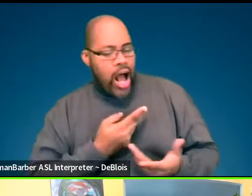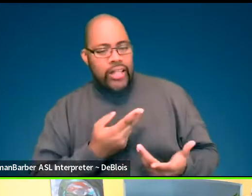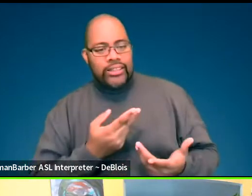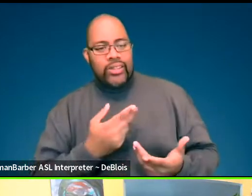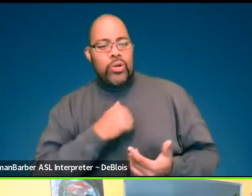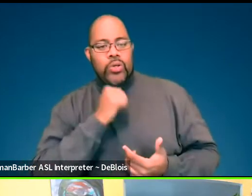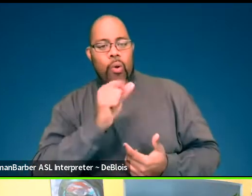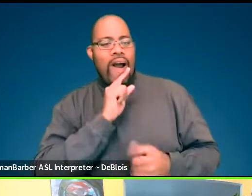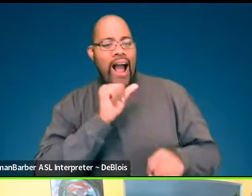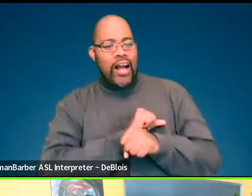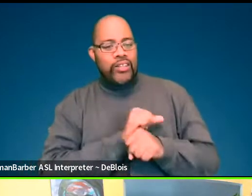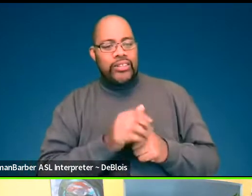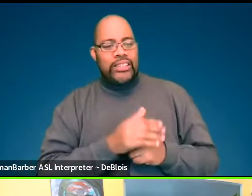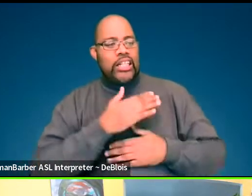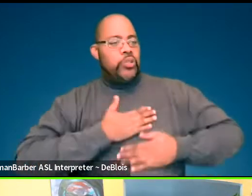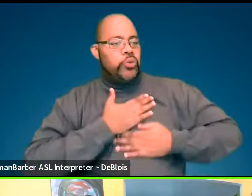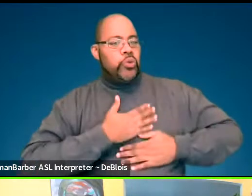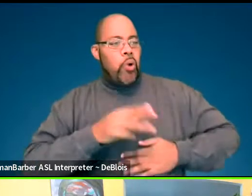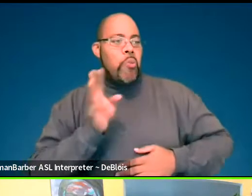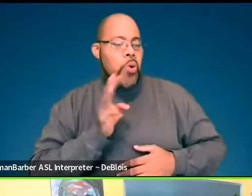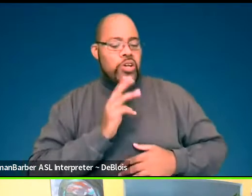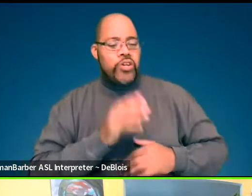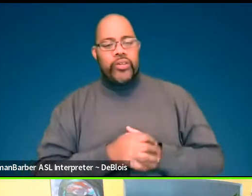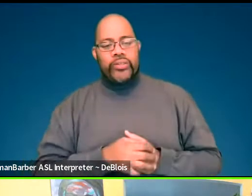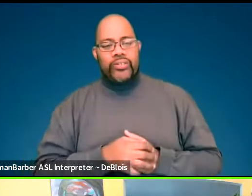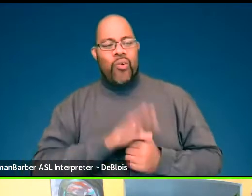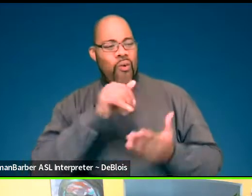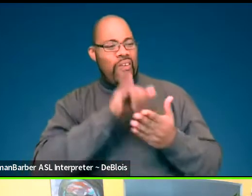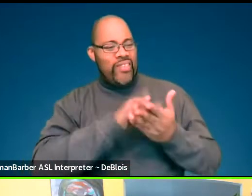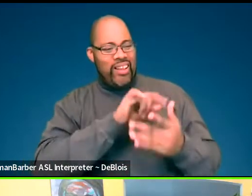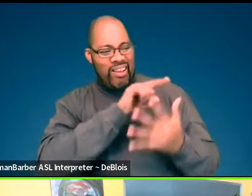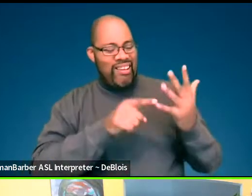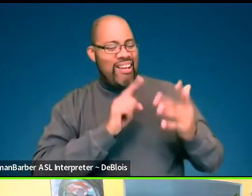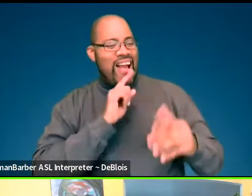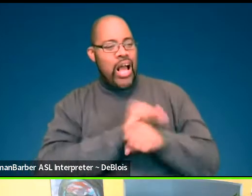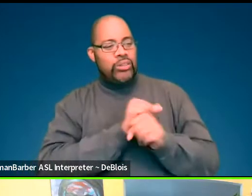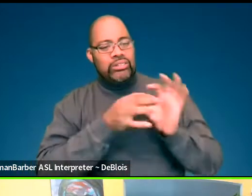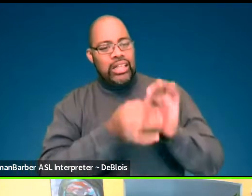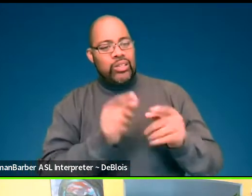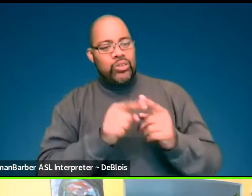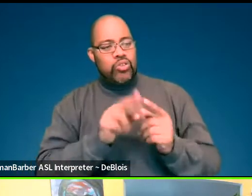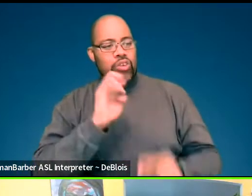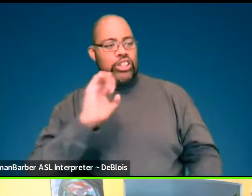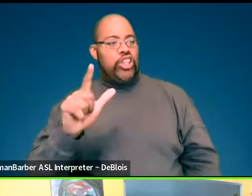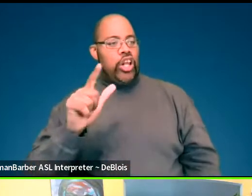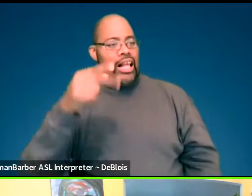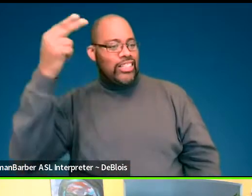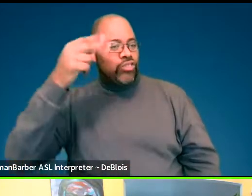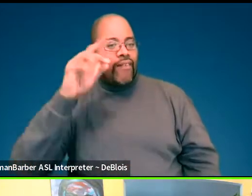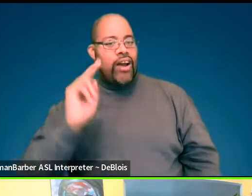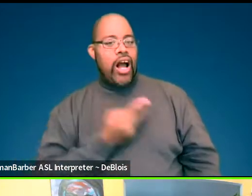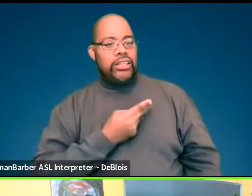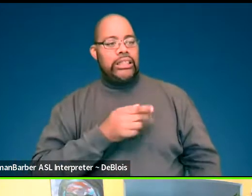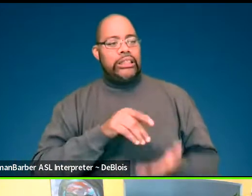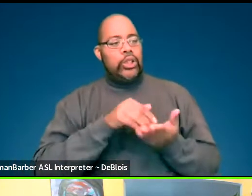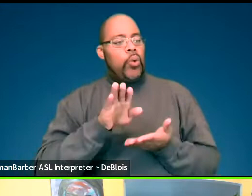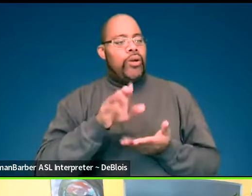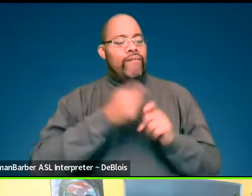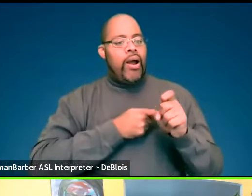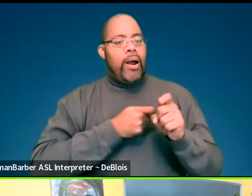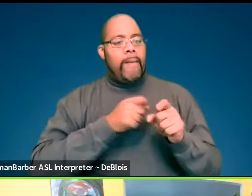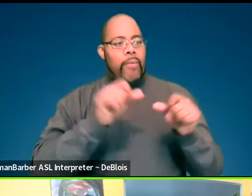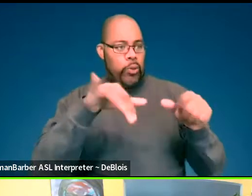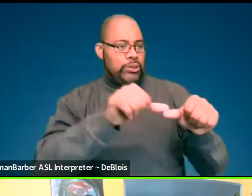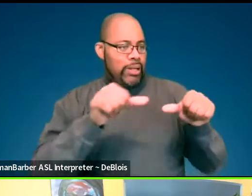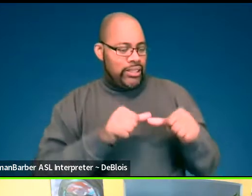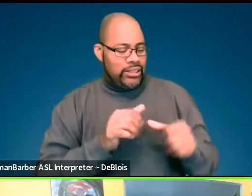don't actually enjoy water, all of that is actually tied to a racialized history of us being excluded from those